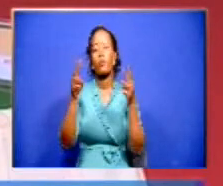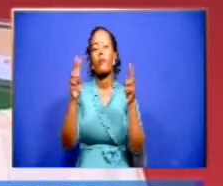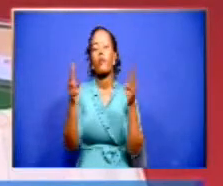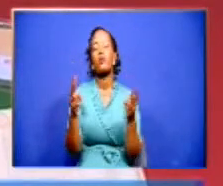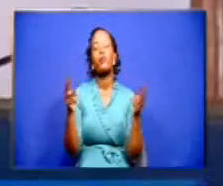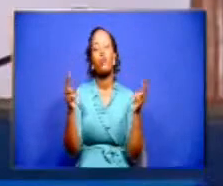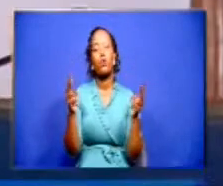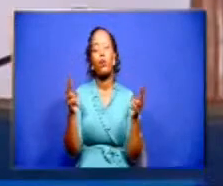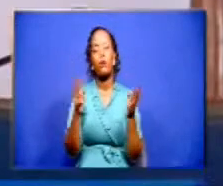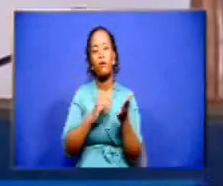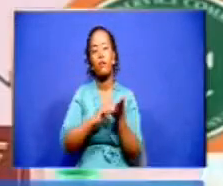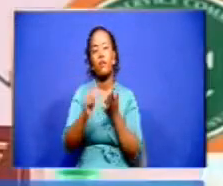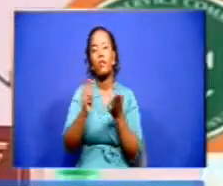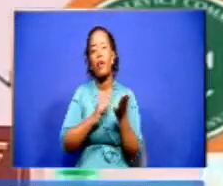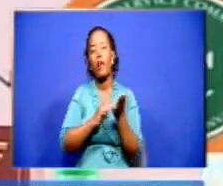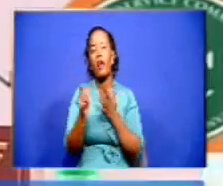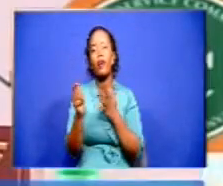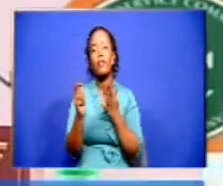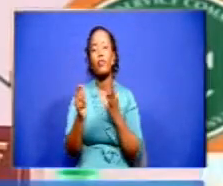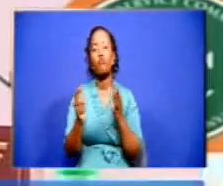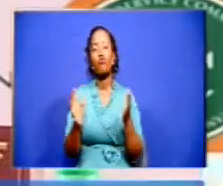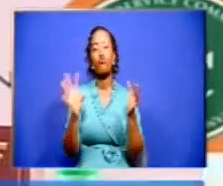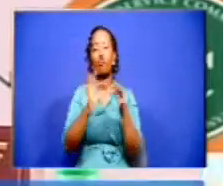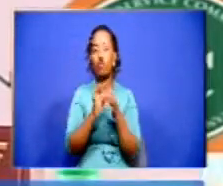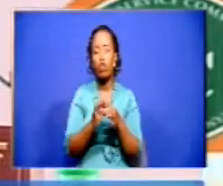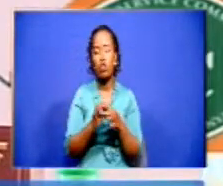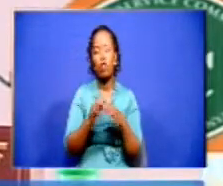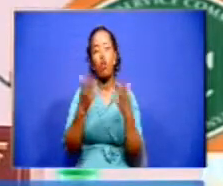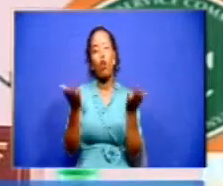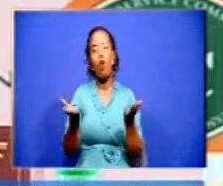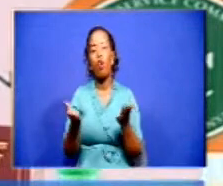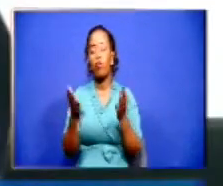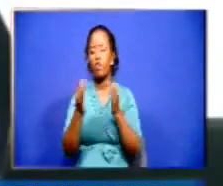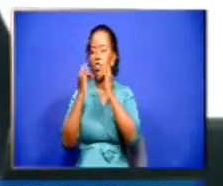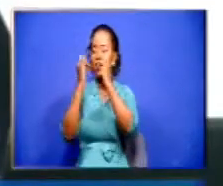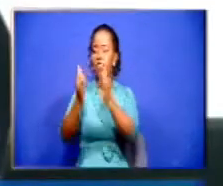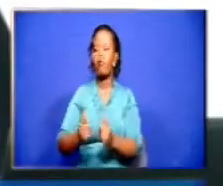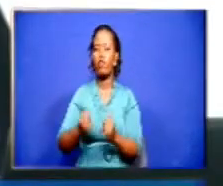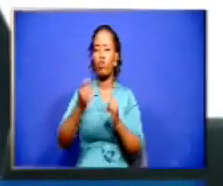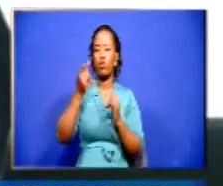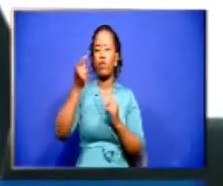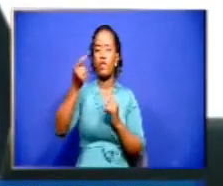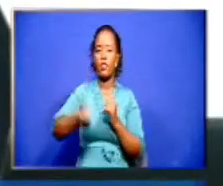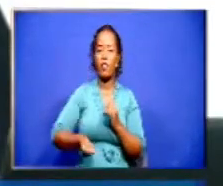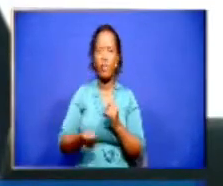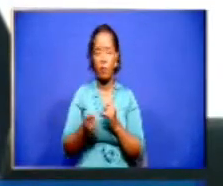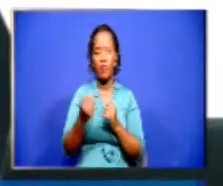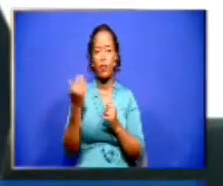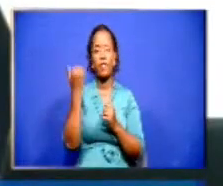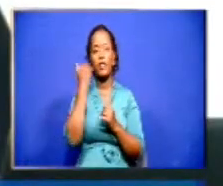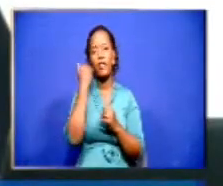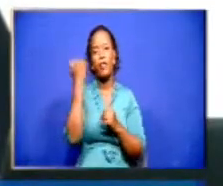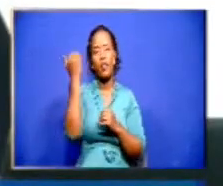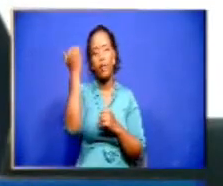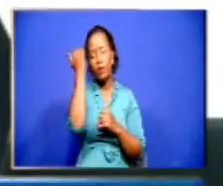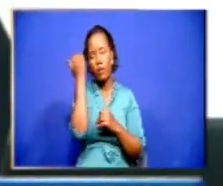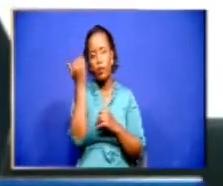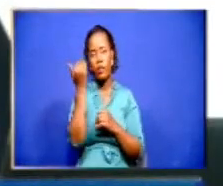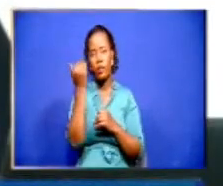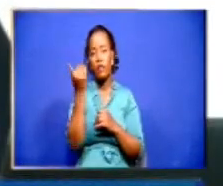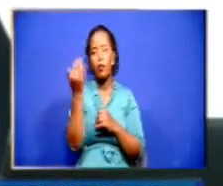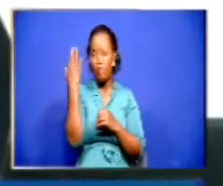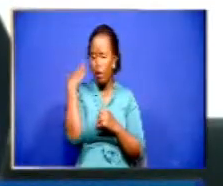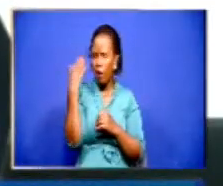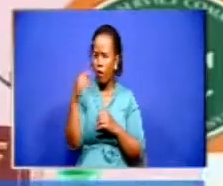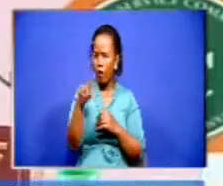writing joint or individual judgments about in the court at your last